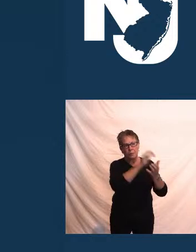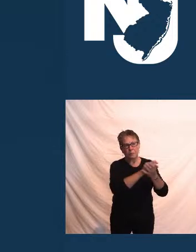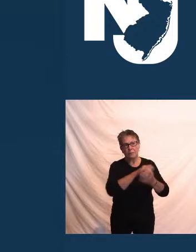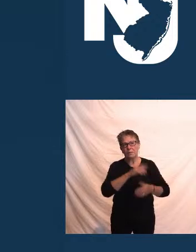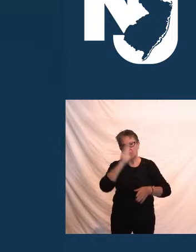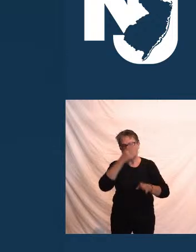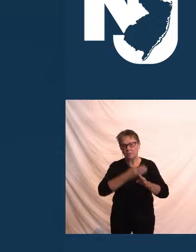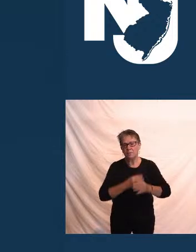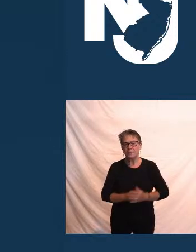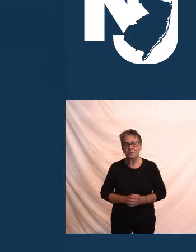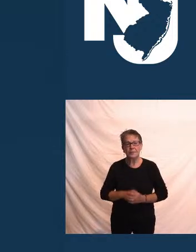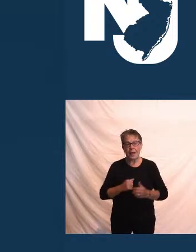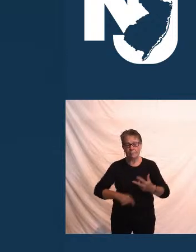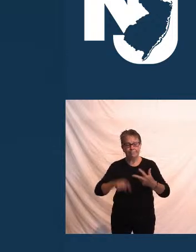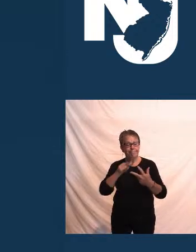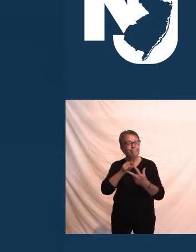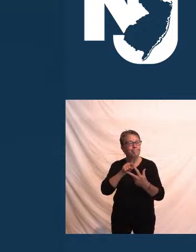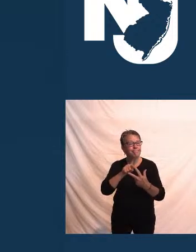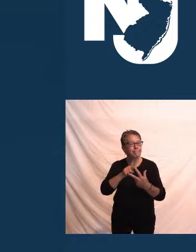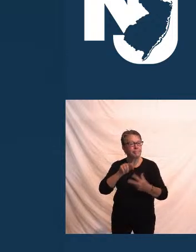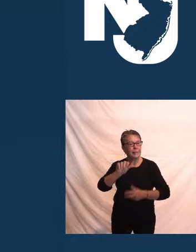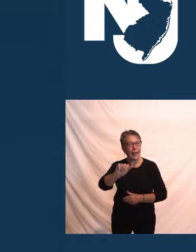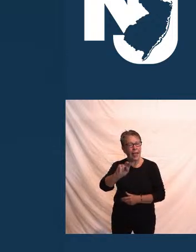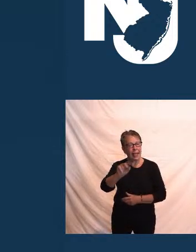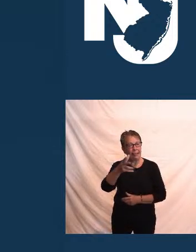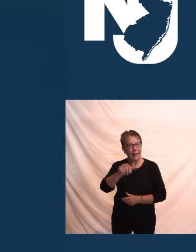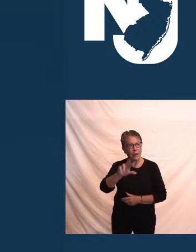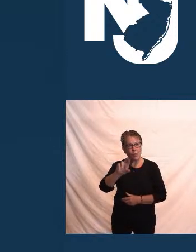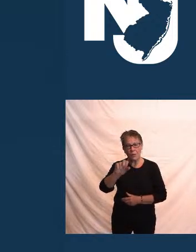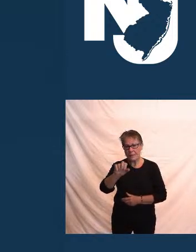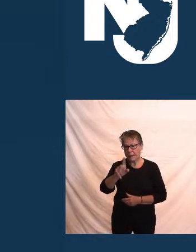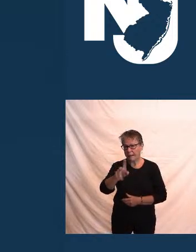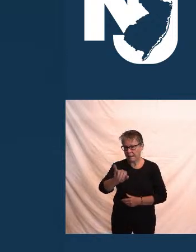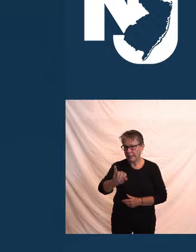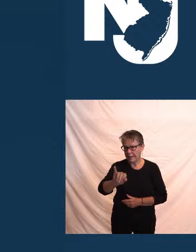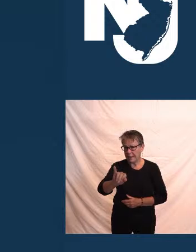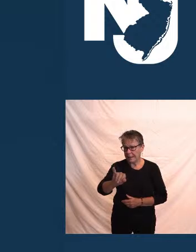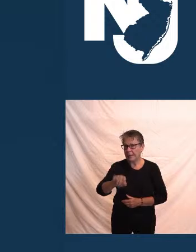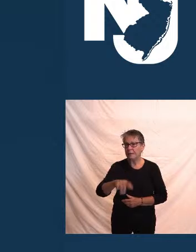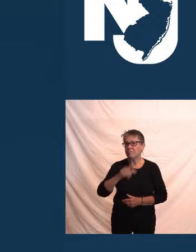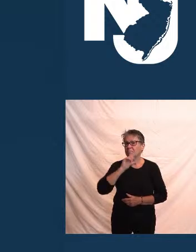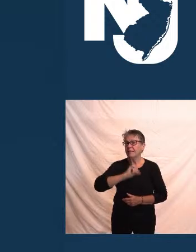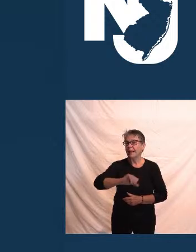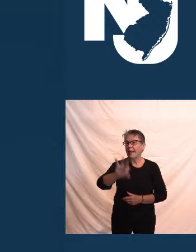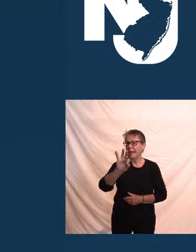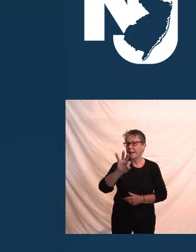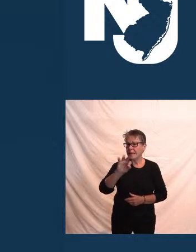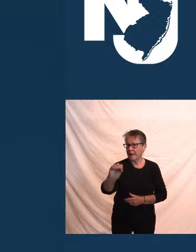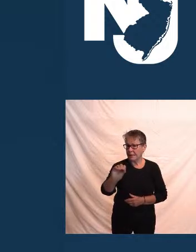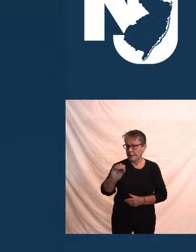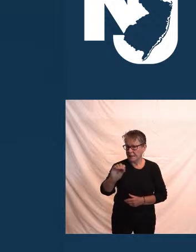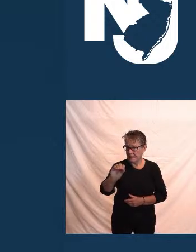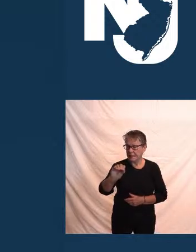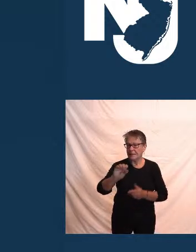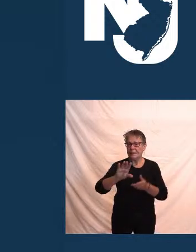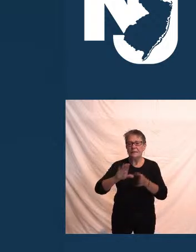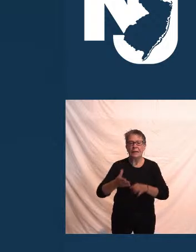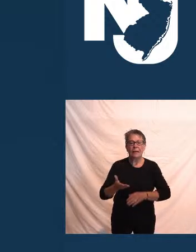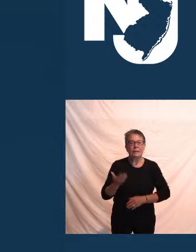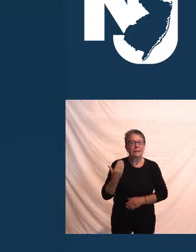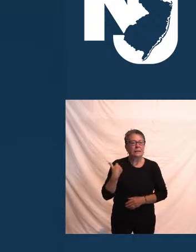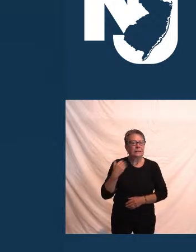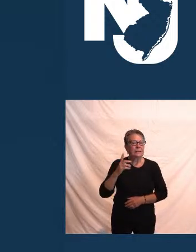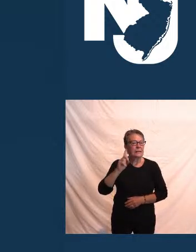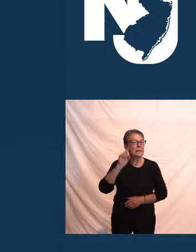Berkeley Township's Anthony Roselli on the left. He was 90 years old when he passed last December 5th.